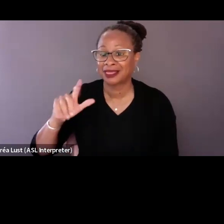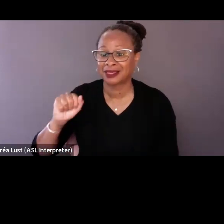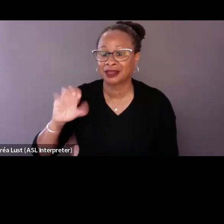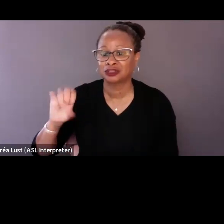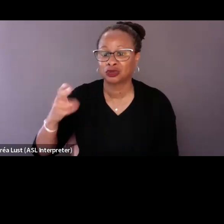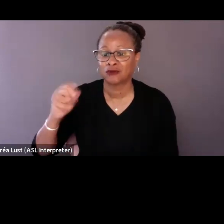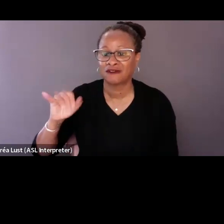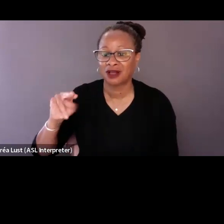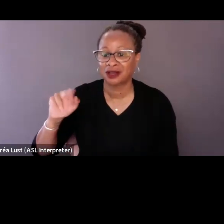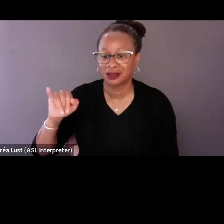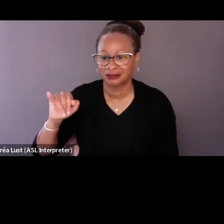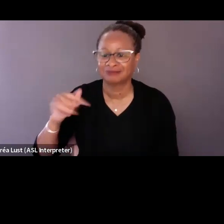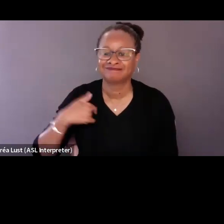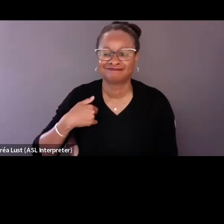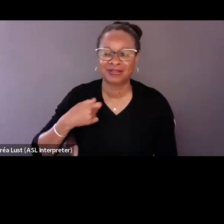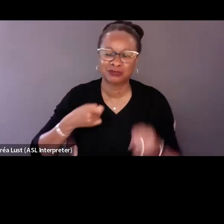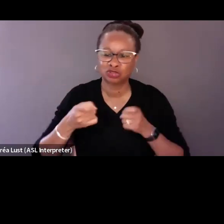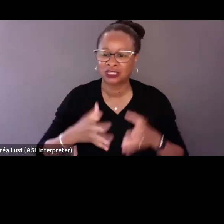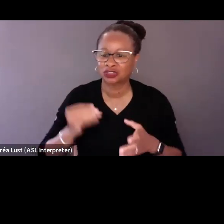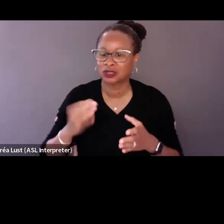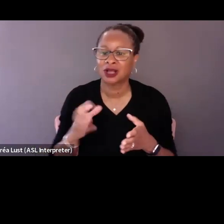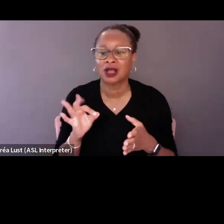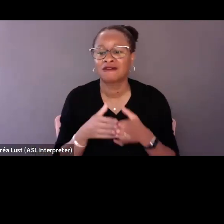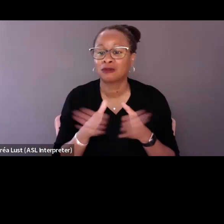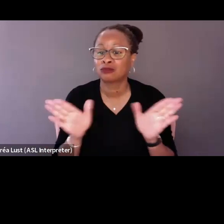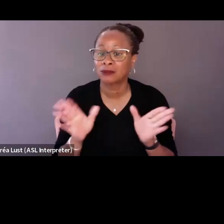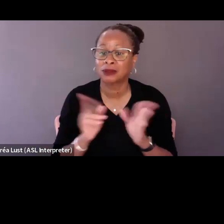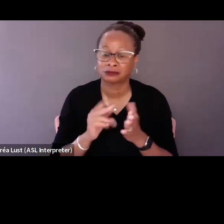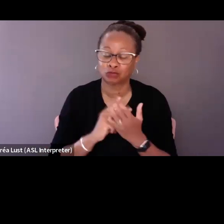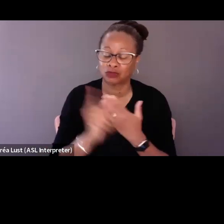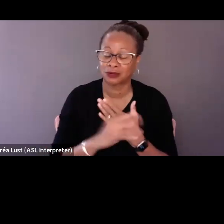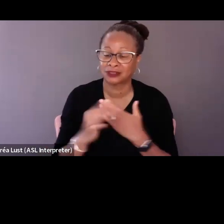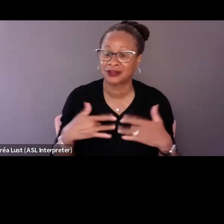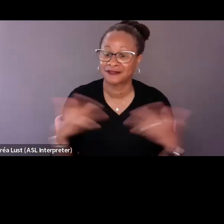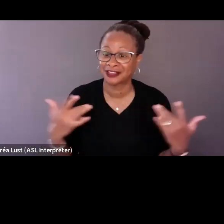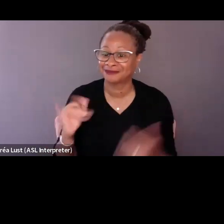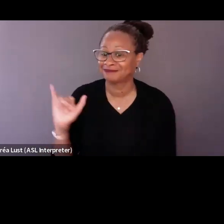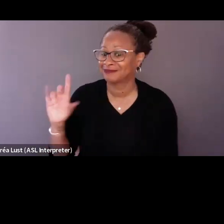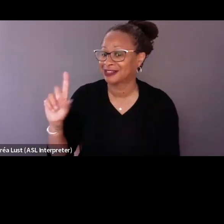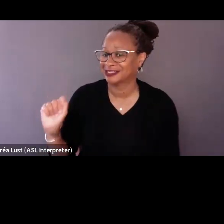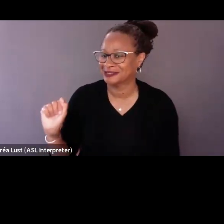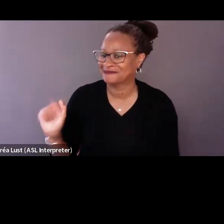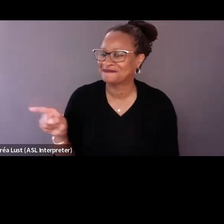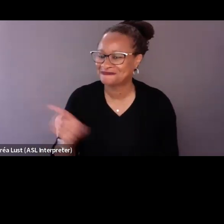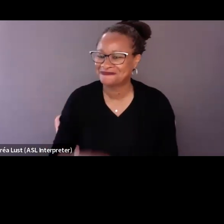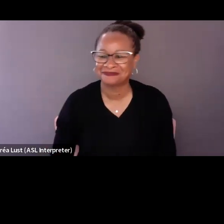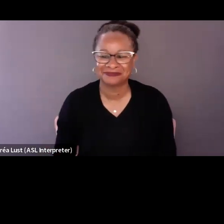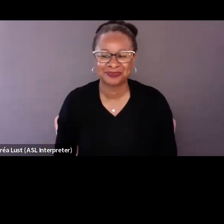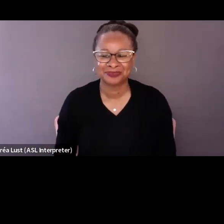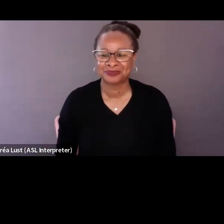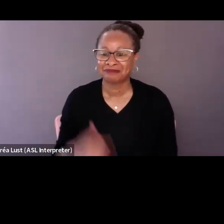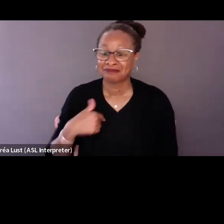Shofani, and I'm the Director of Public Programs and Events here at IDA.